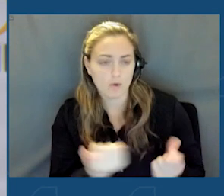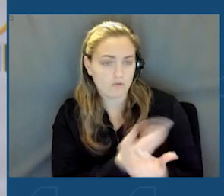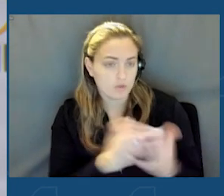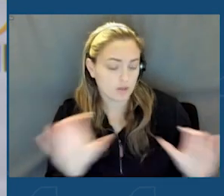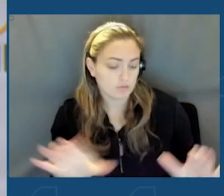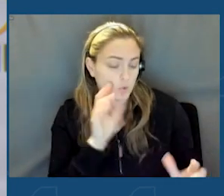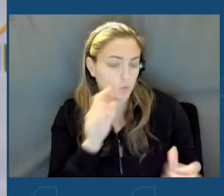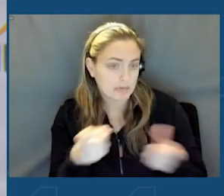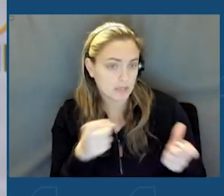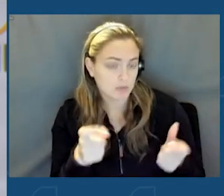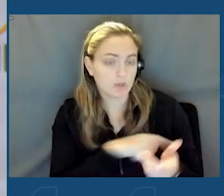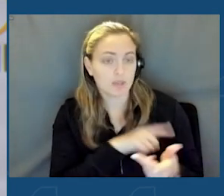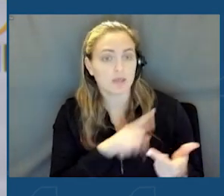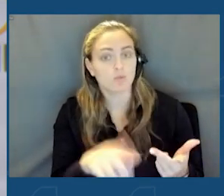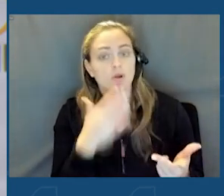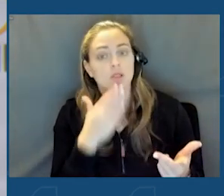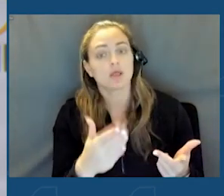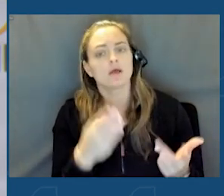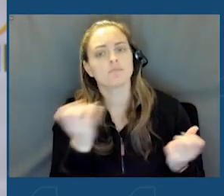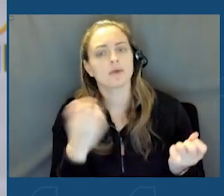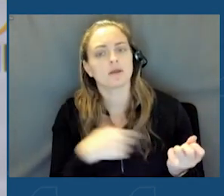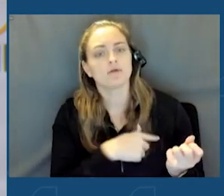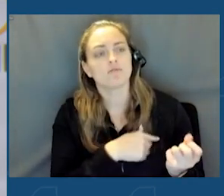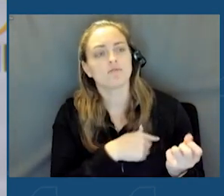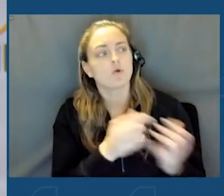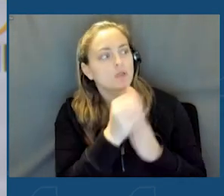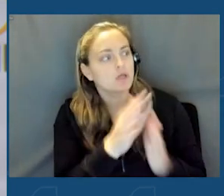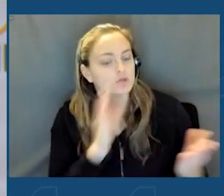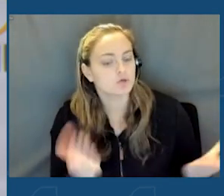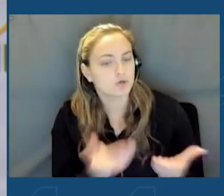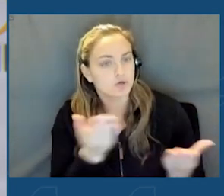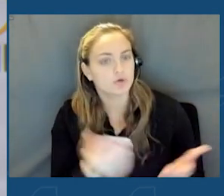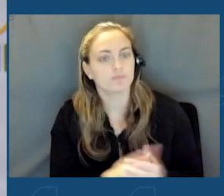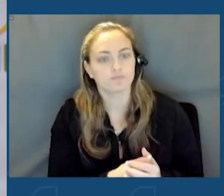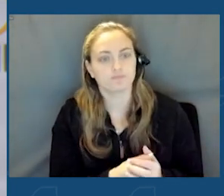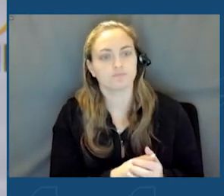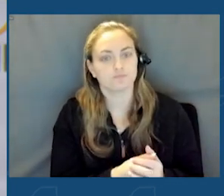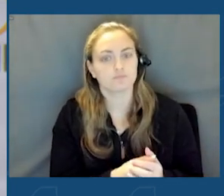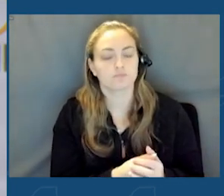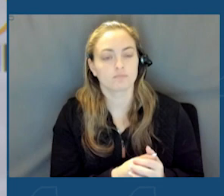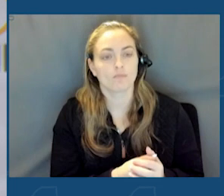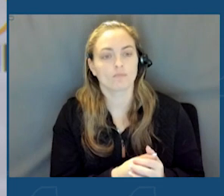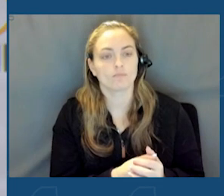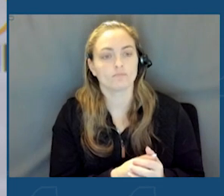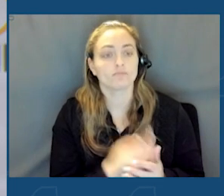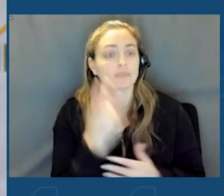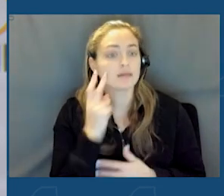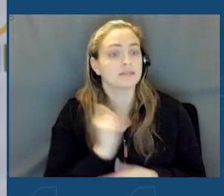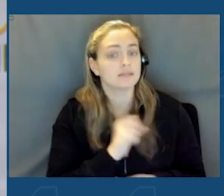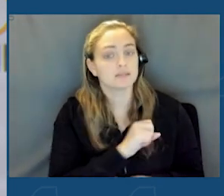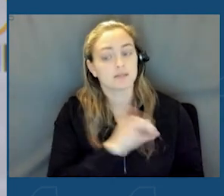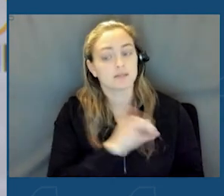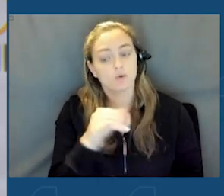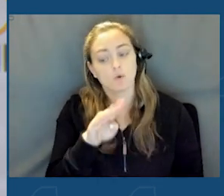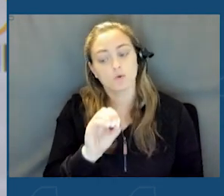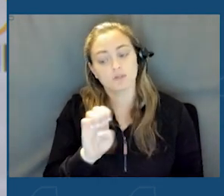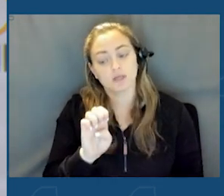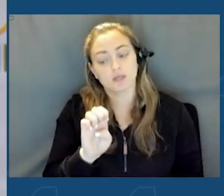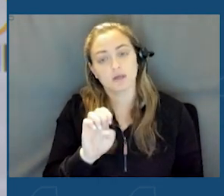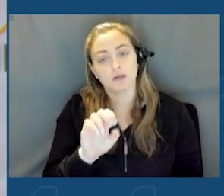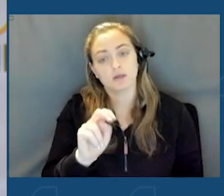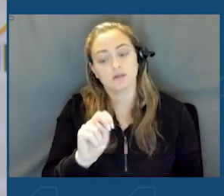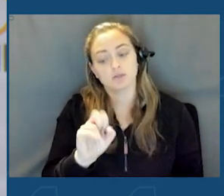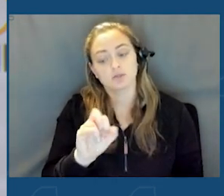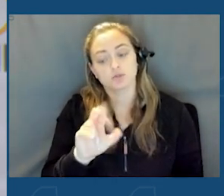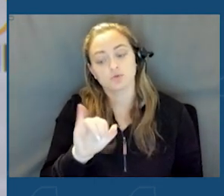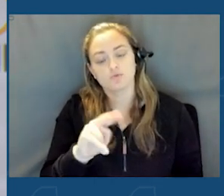here. And I also want to thank many of our leaders who are here. I see Senator Jose Serrano is here. Thank you, Senator Serrano, for